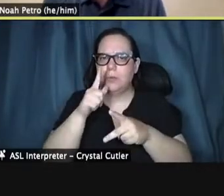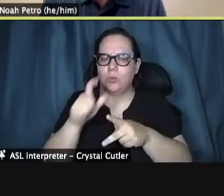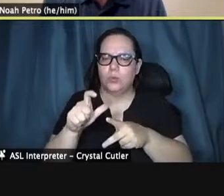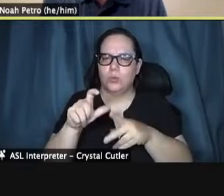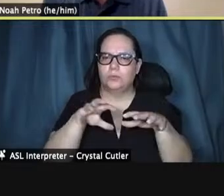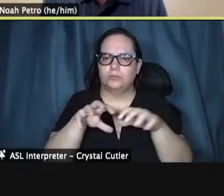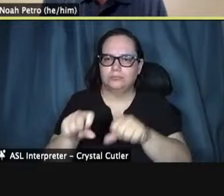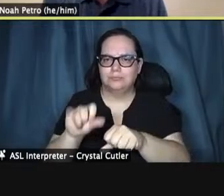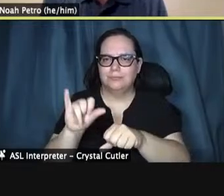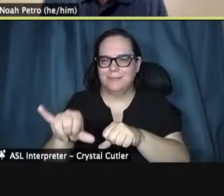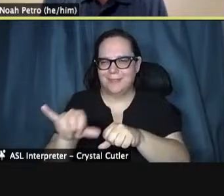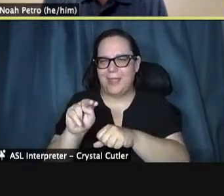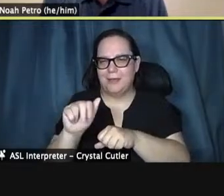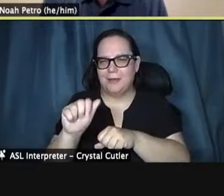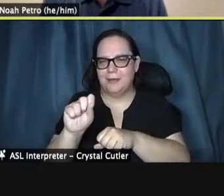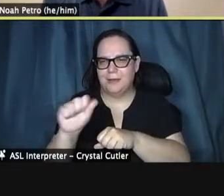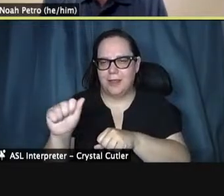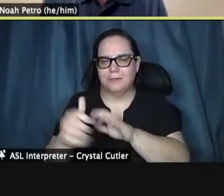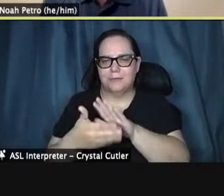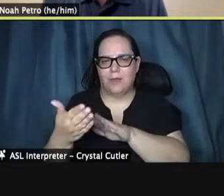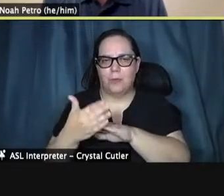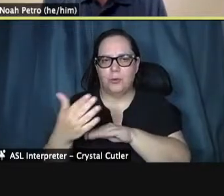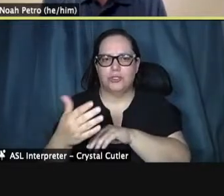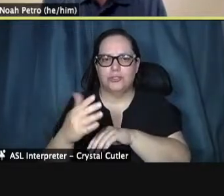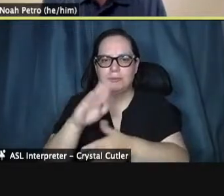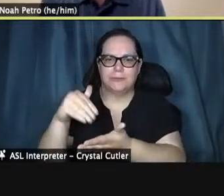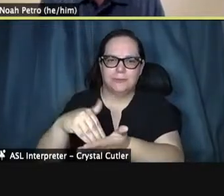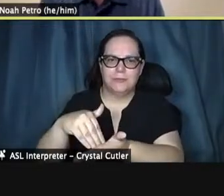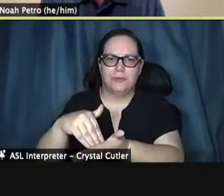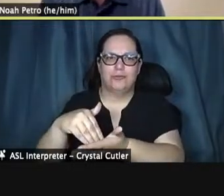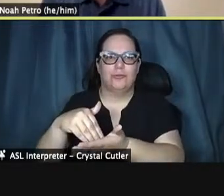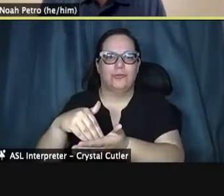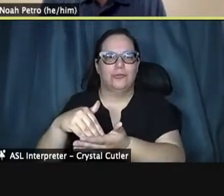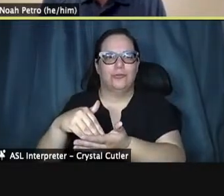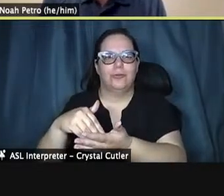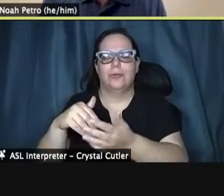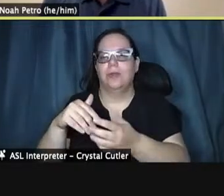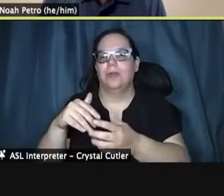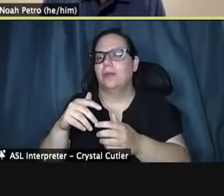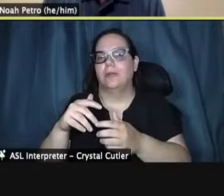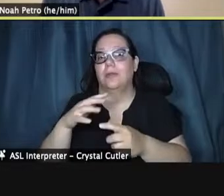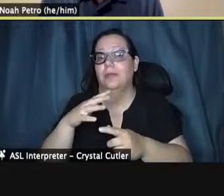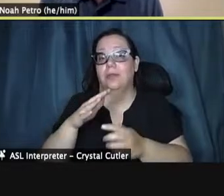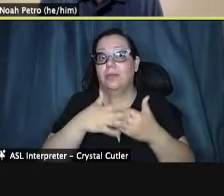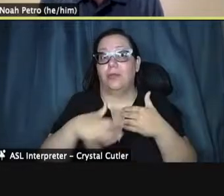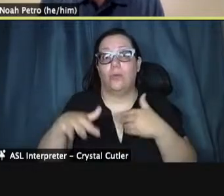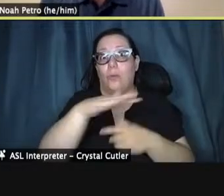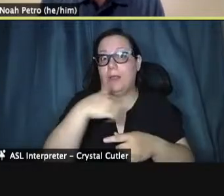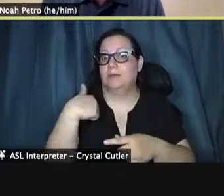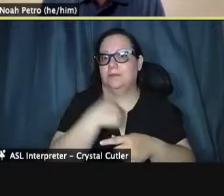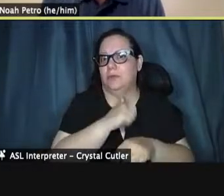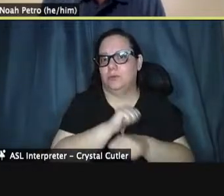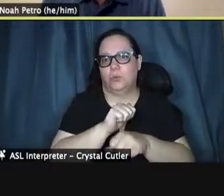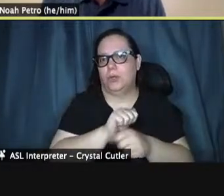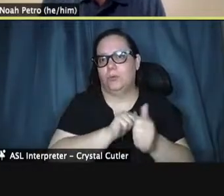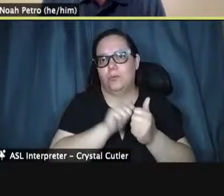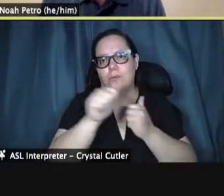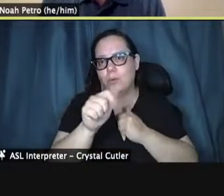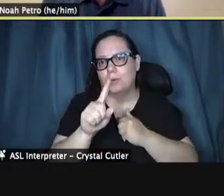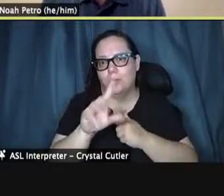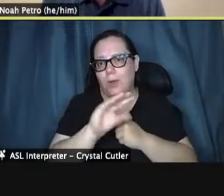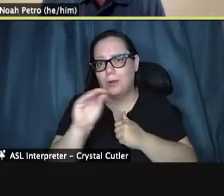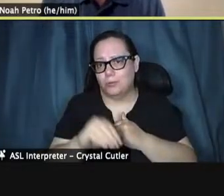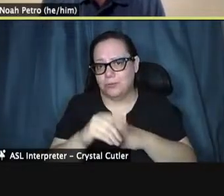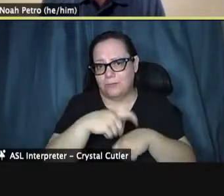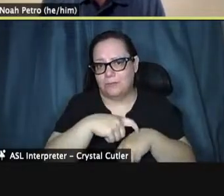NASA Goddard. And the rest of us have been working remotely 100% of the time. LRO is not designed to be operated in this